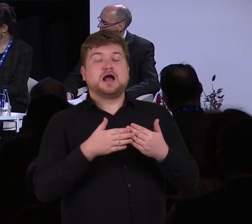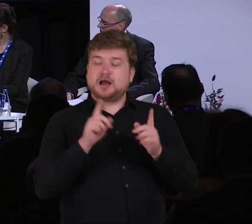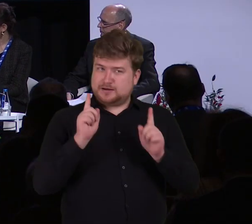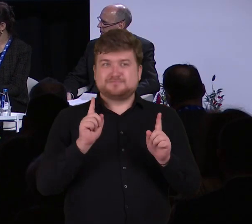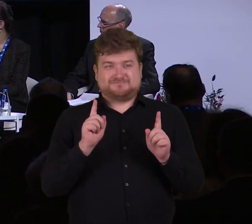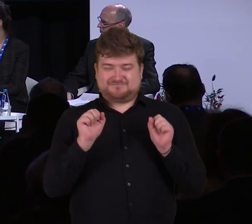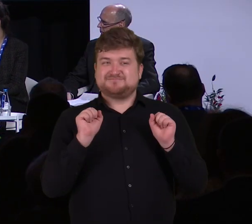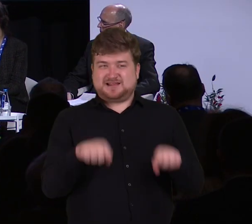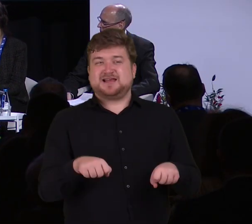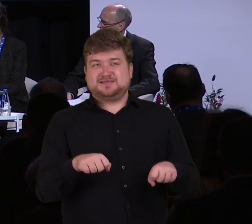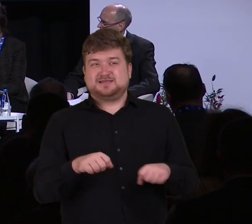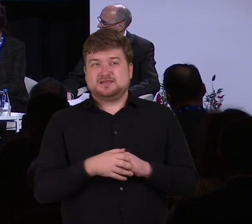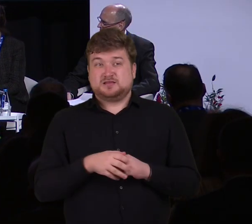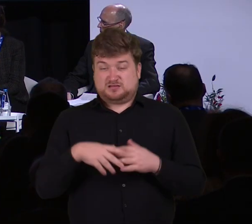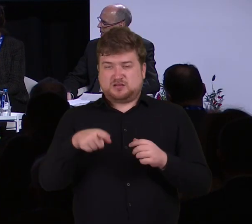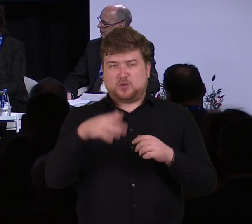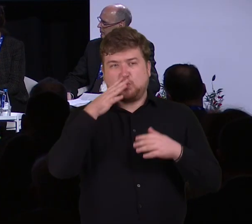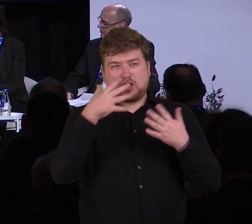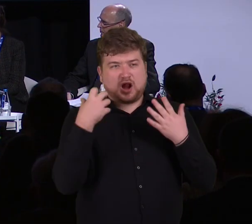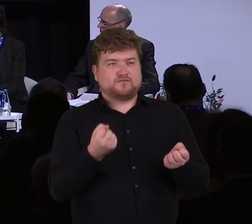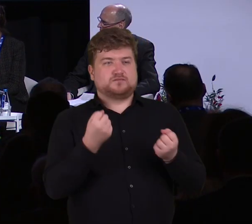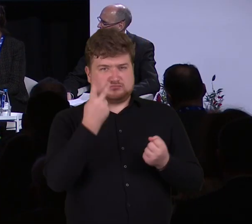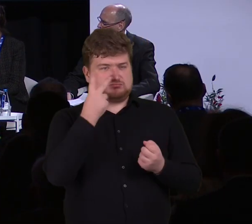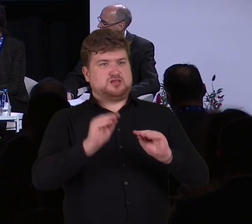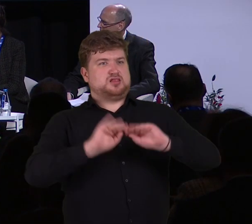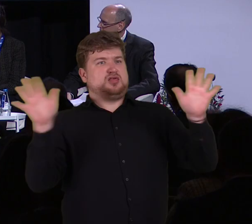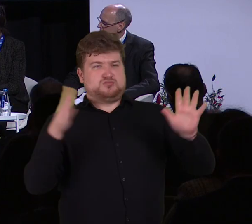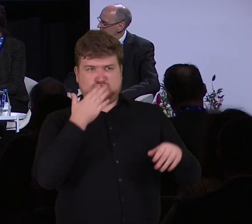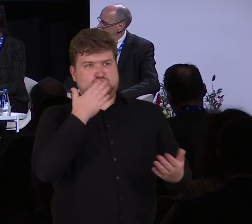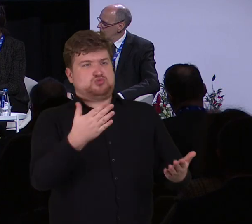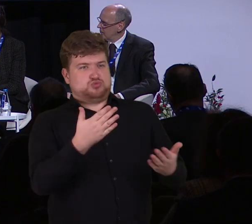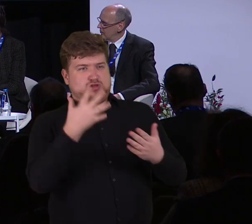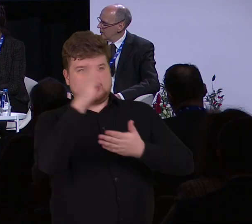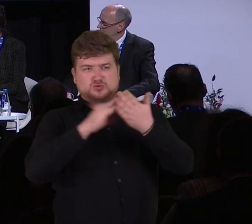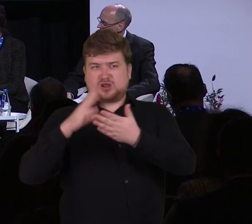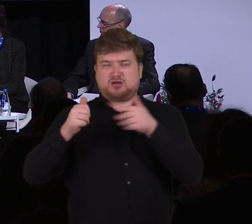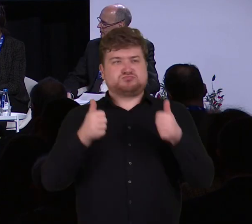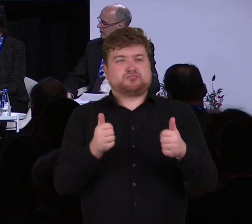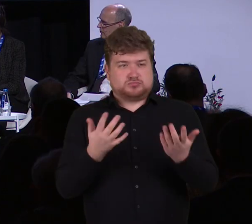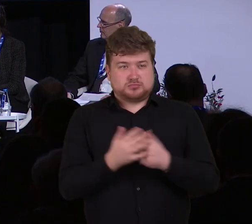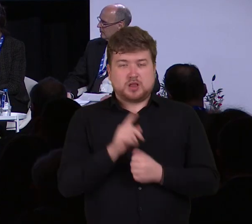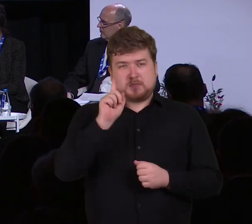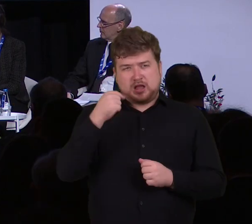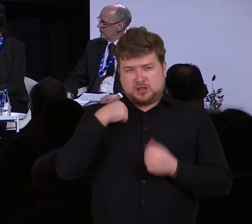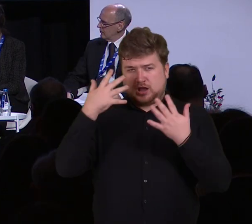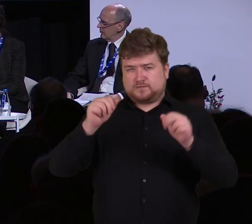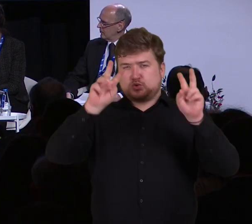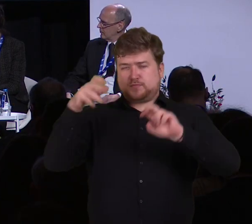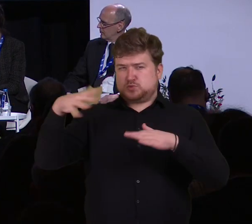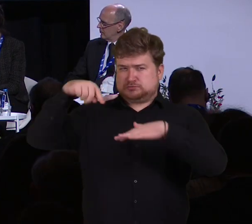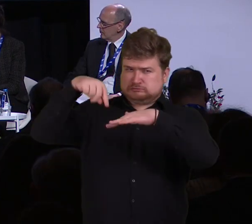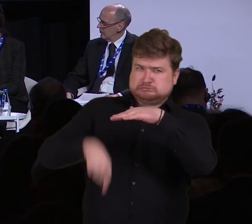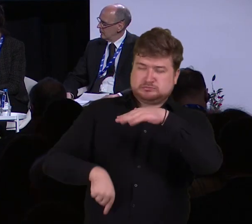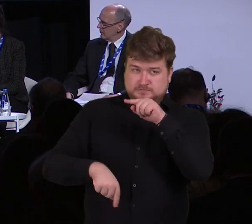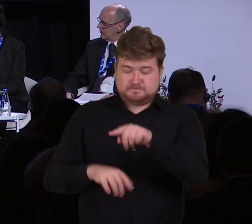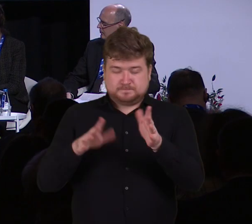topic, because France is also an example of the country who is offering at the same time the cohesion policy instruments, which are, as you